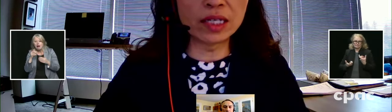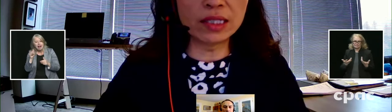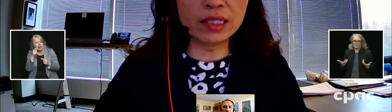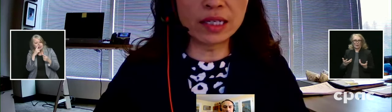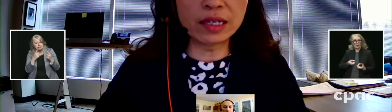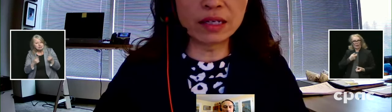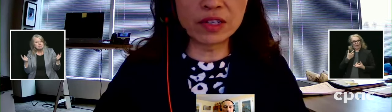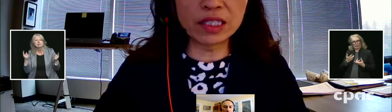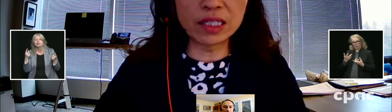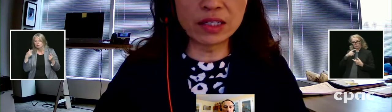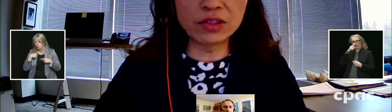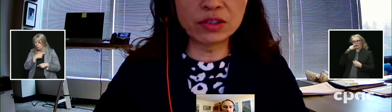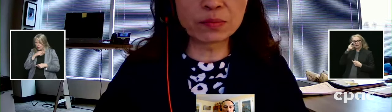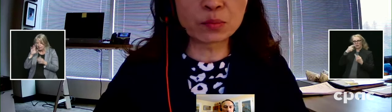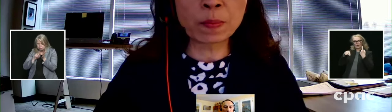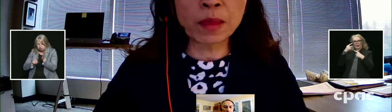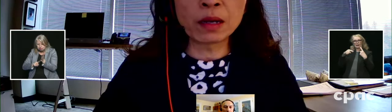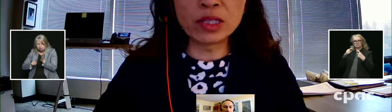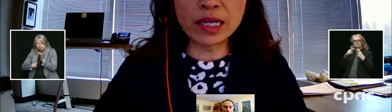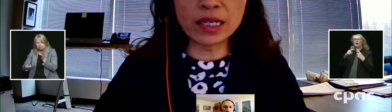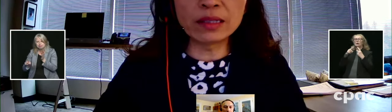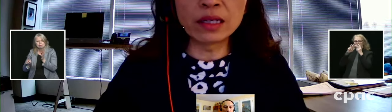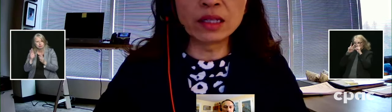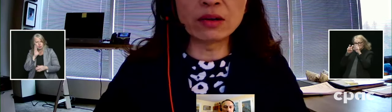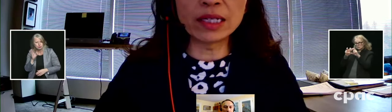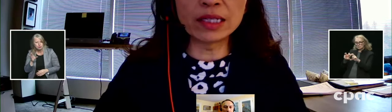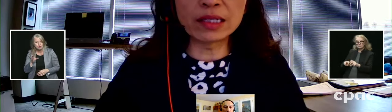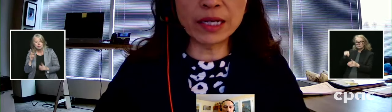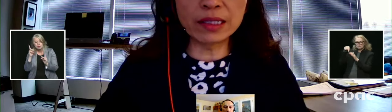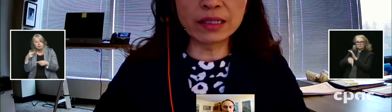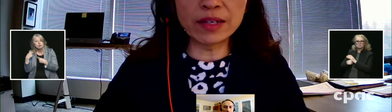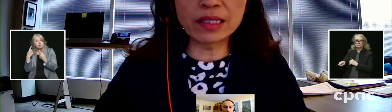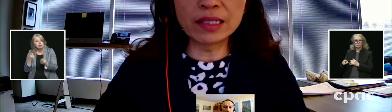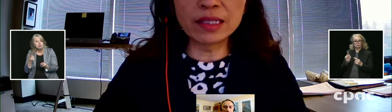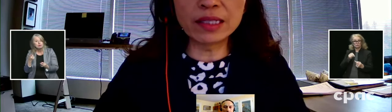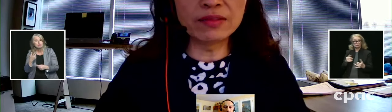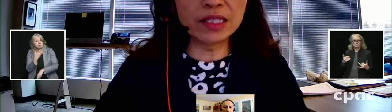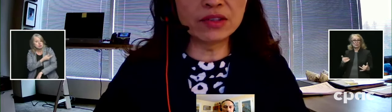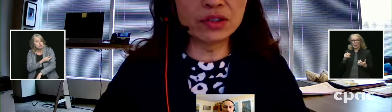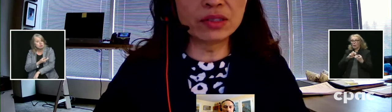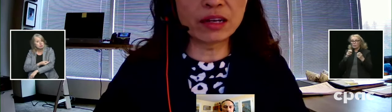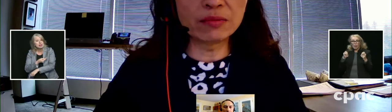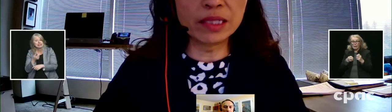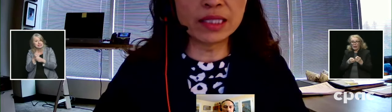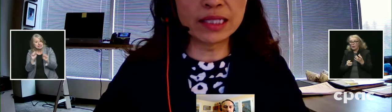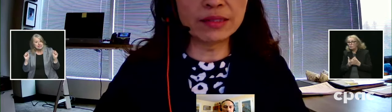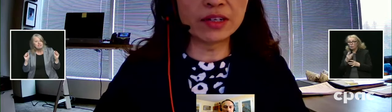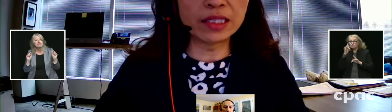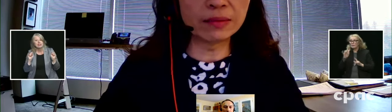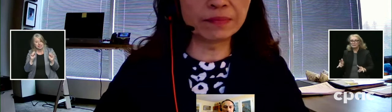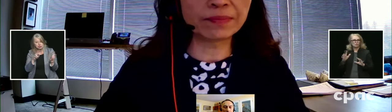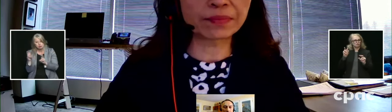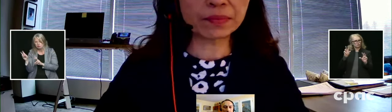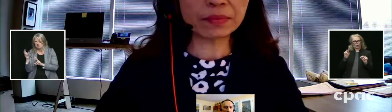a detailed investigation. To date, no unexpected vaccine safety issues have been